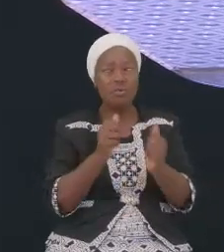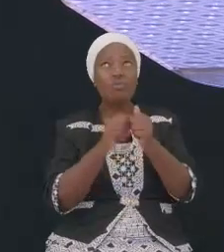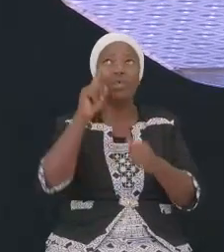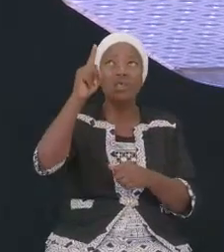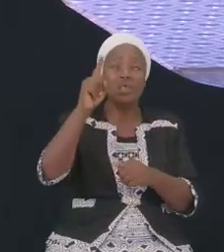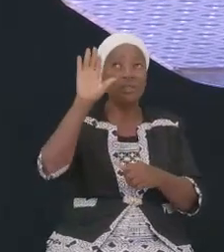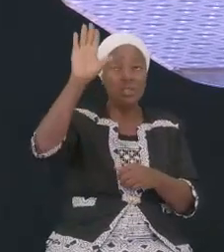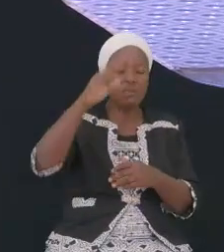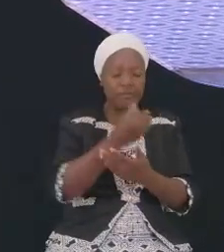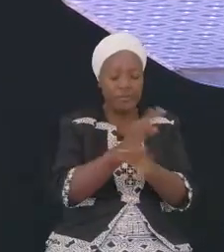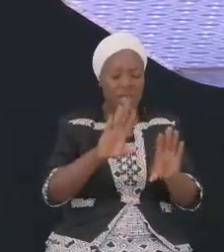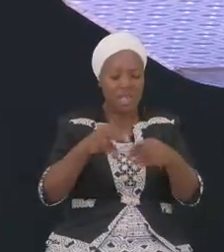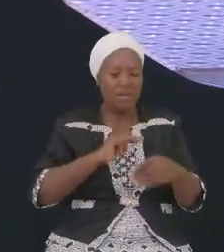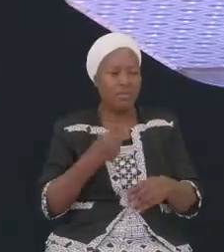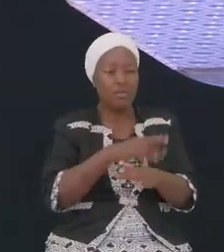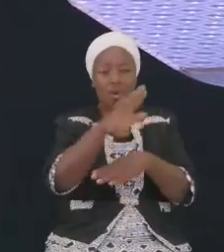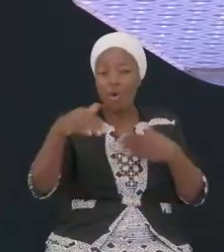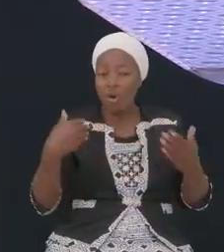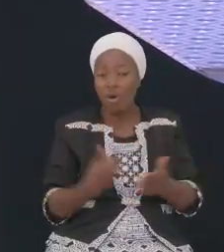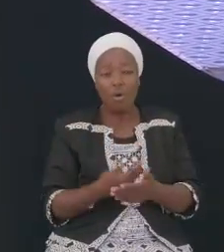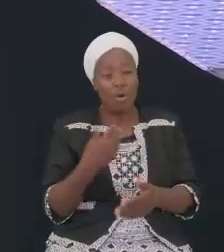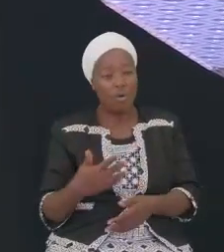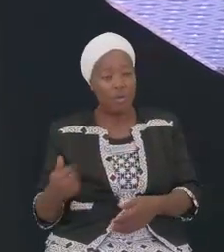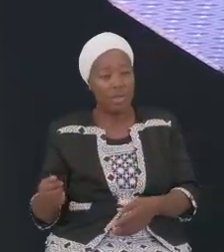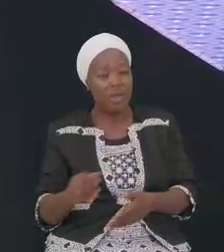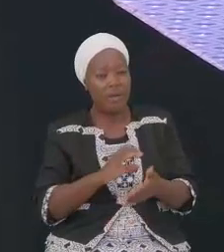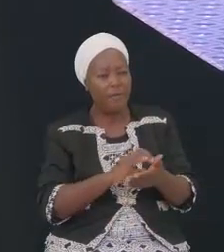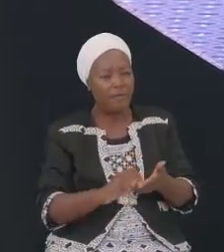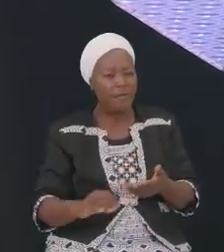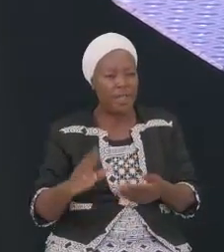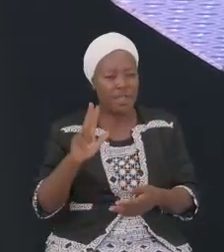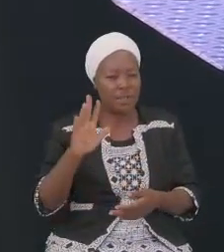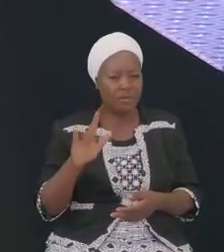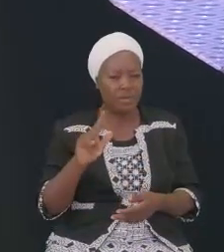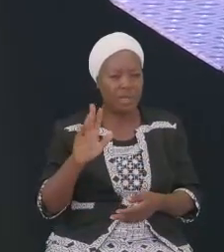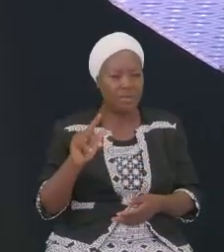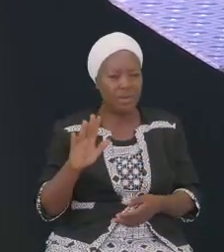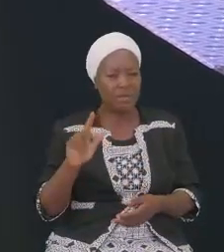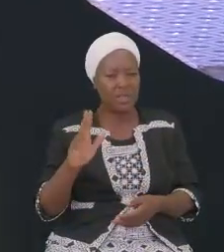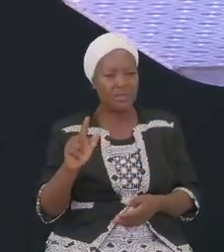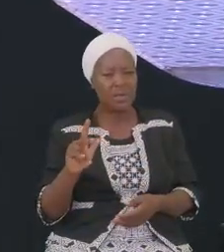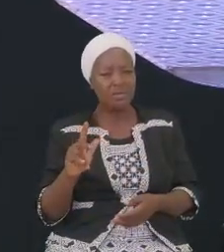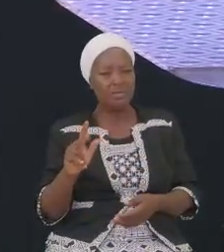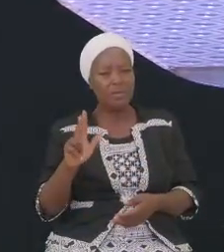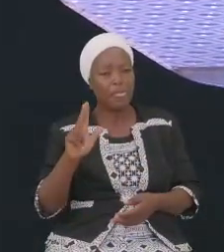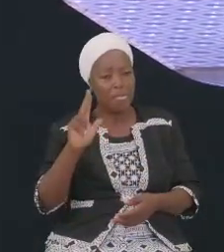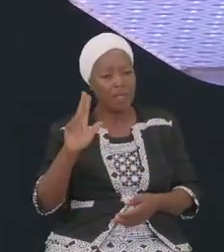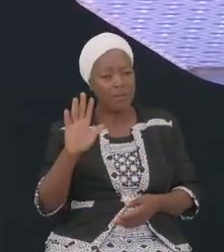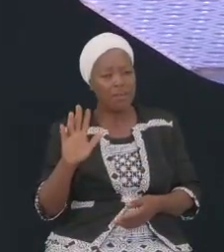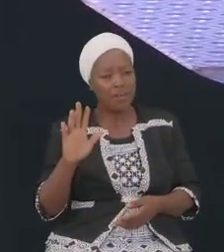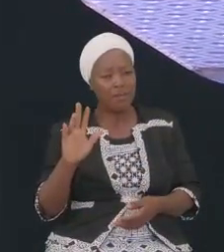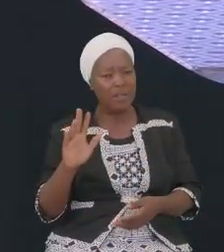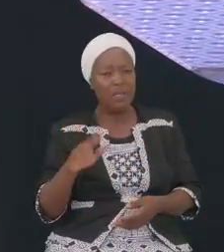all things? Look at verse 35. In verse 35, it says, who